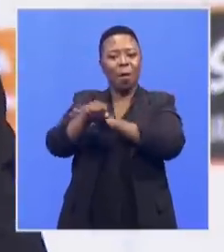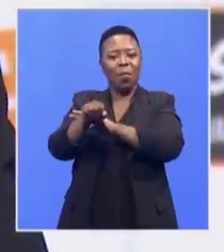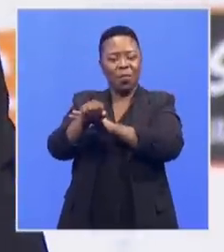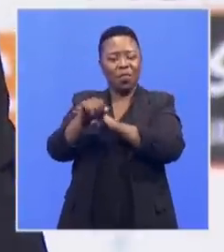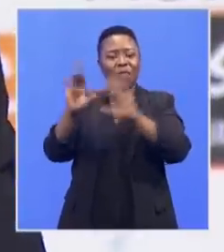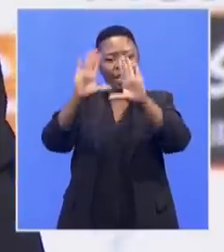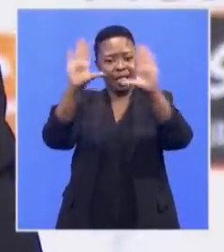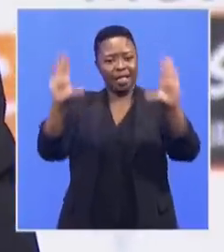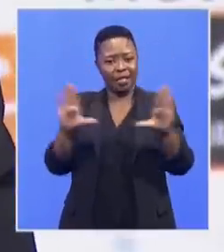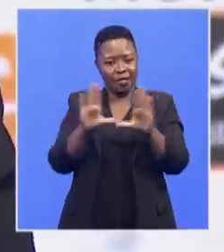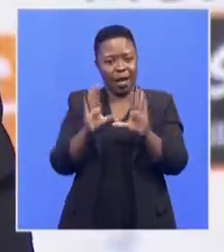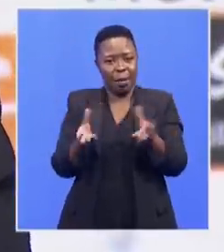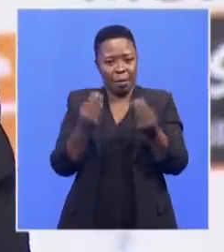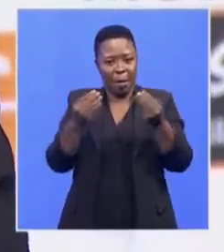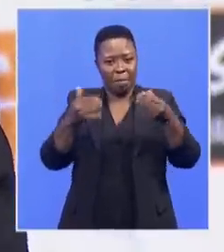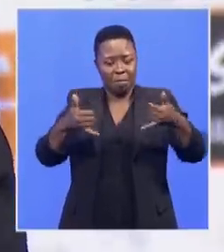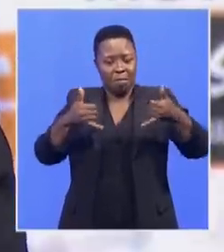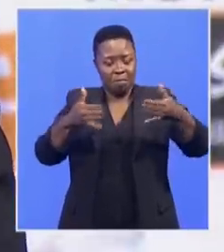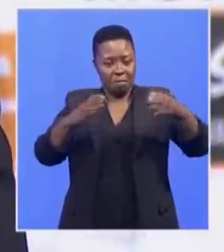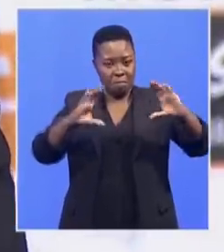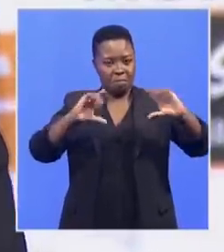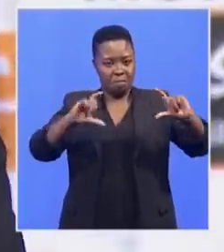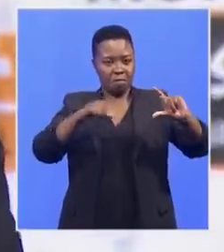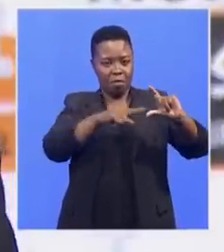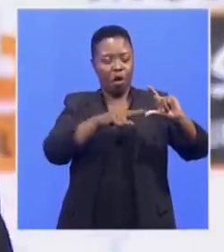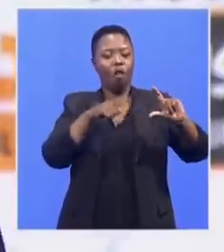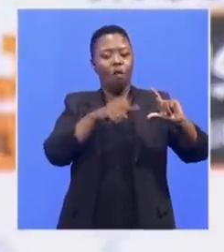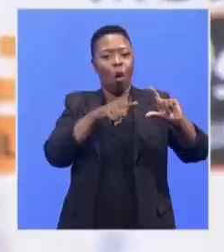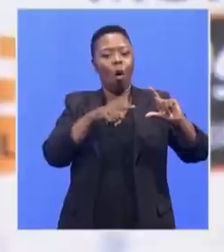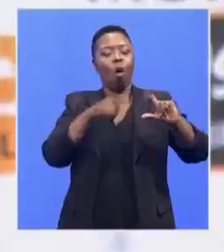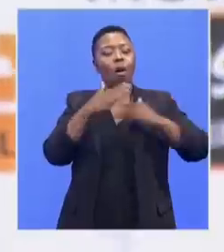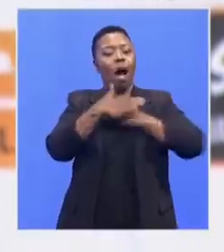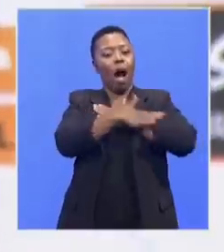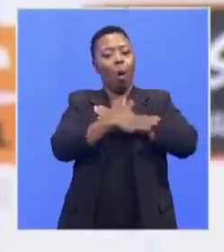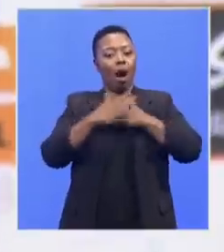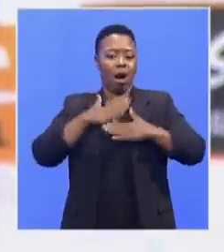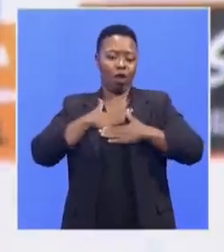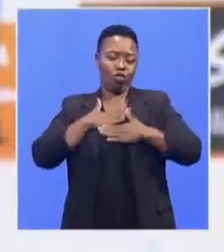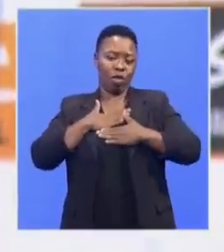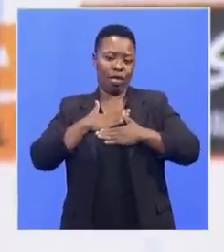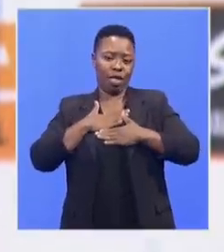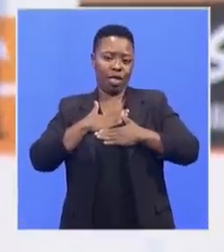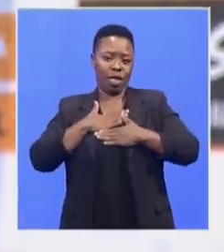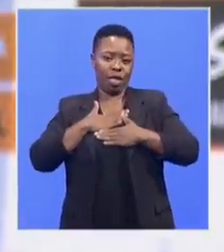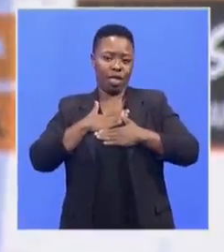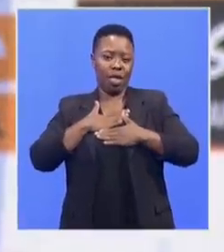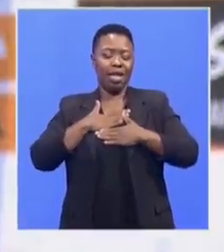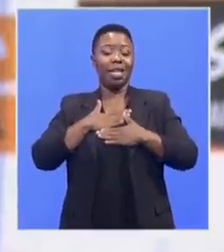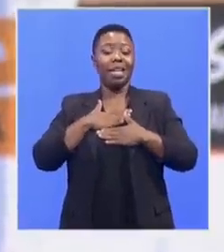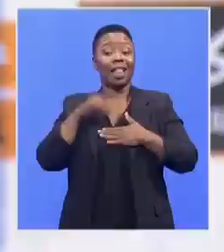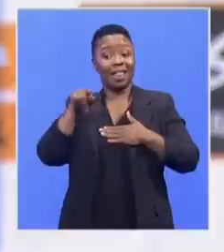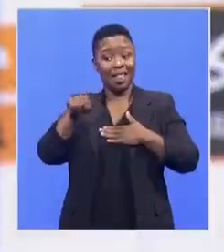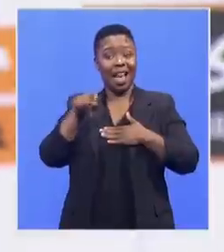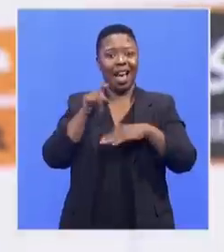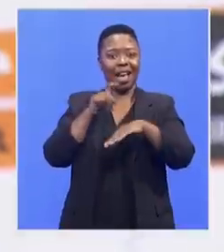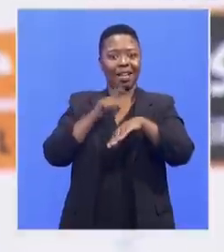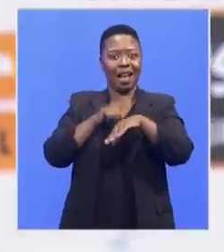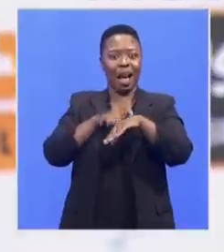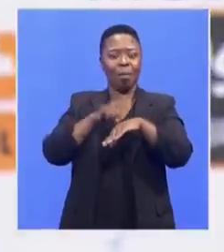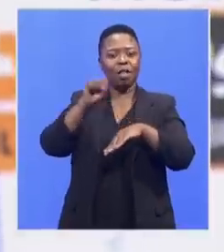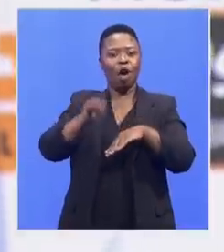for our country, because that's when the real South Africa was